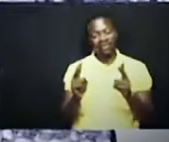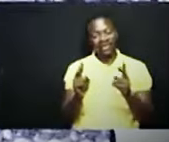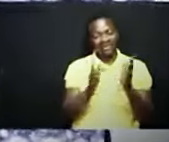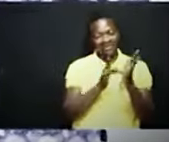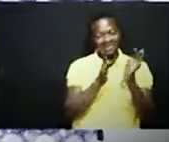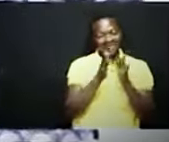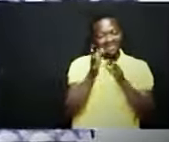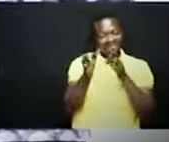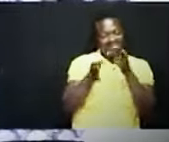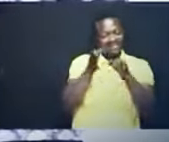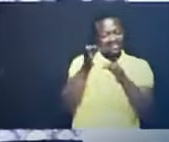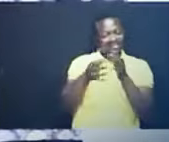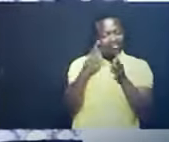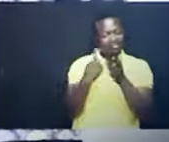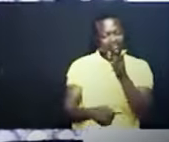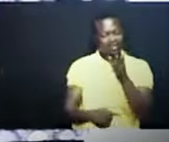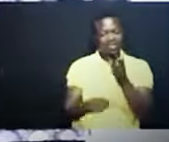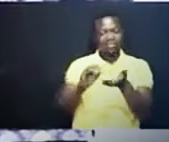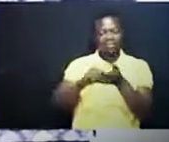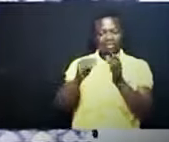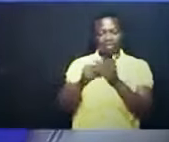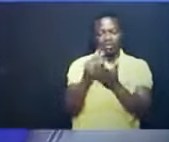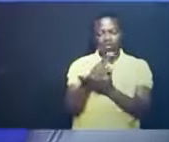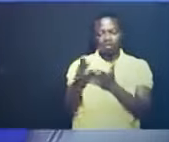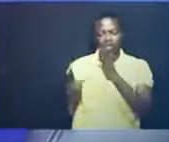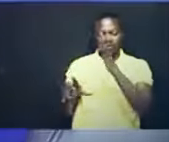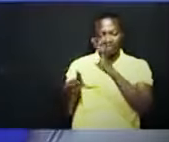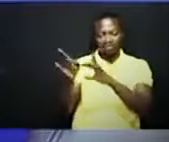about the baptism of the Holy Spirit